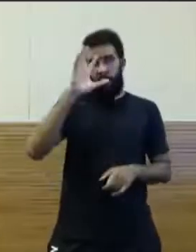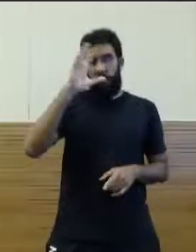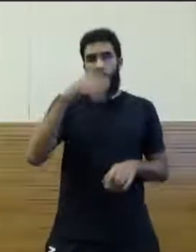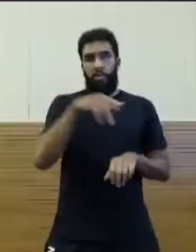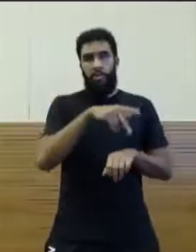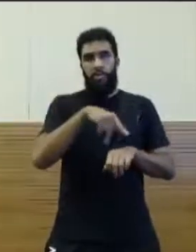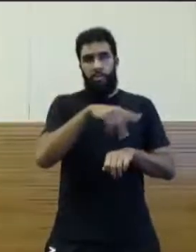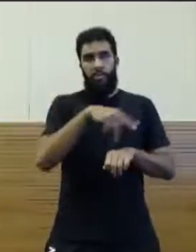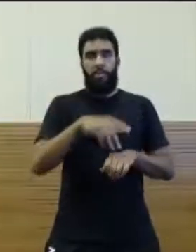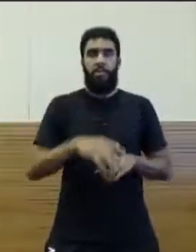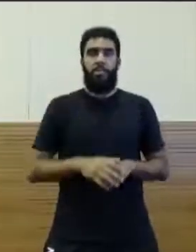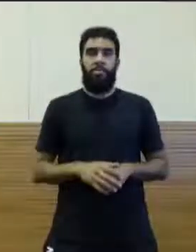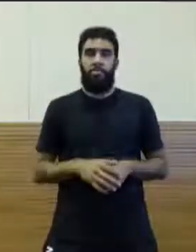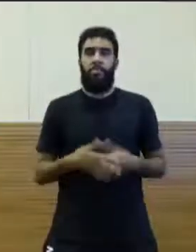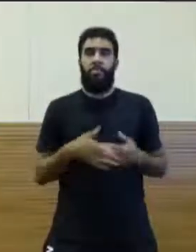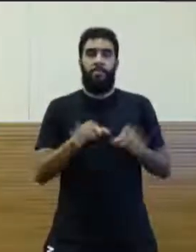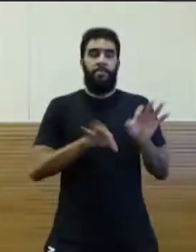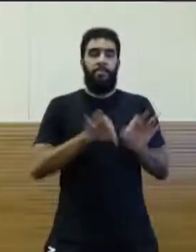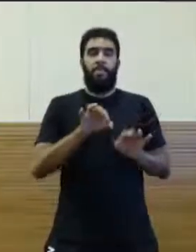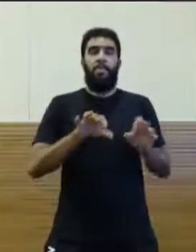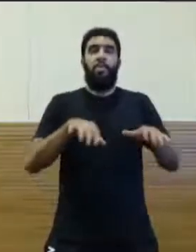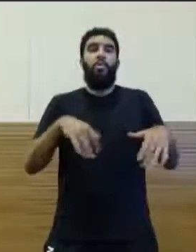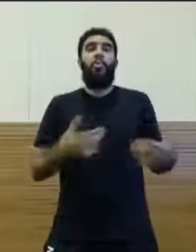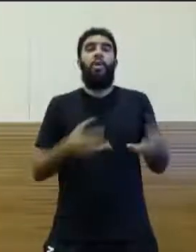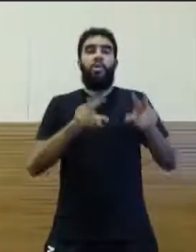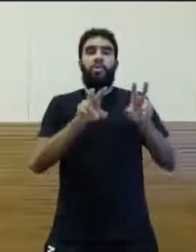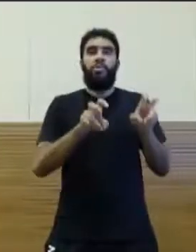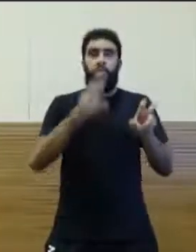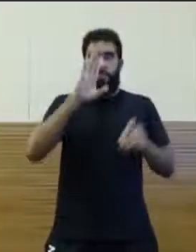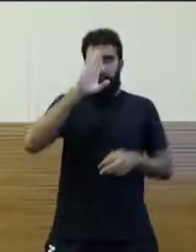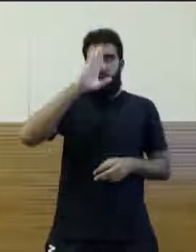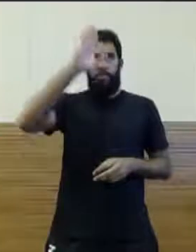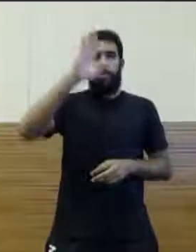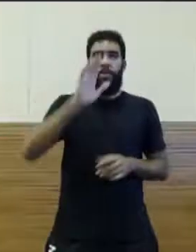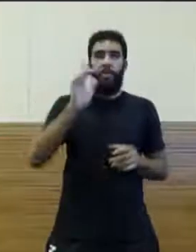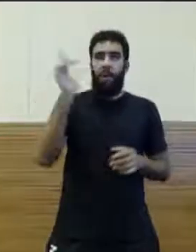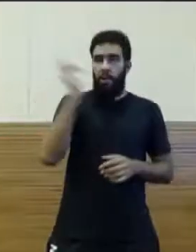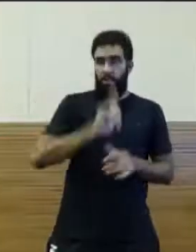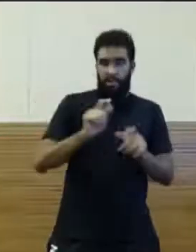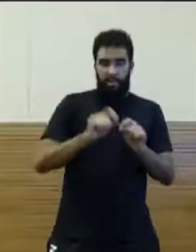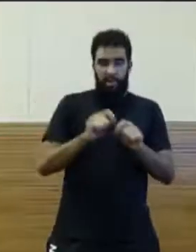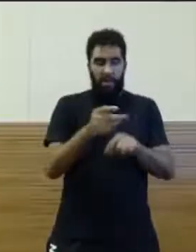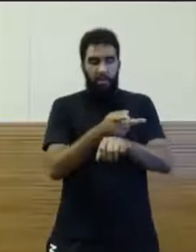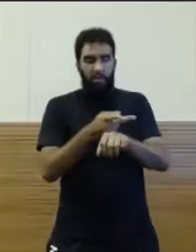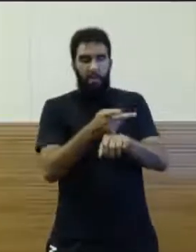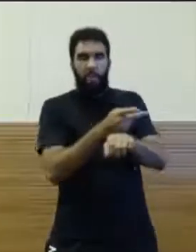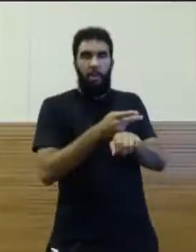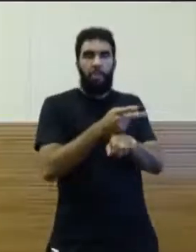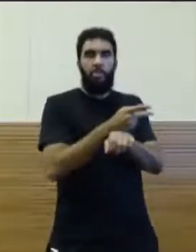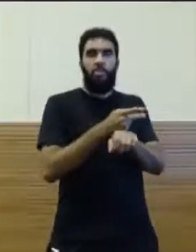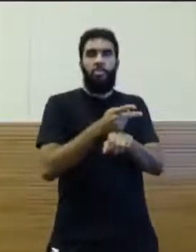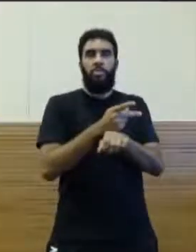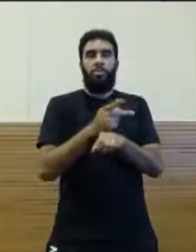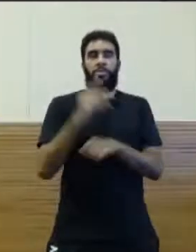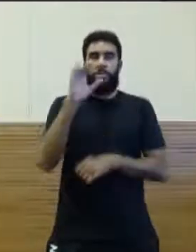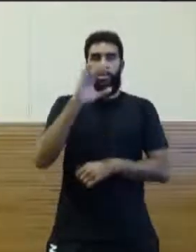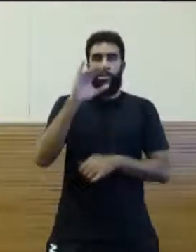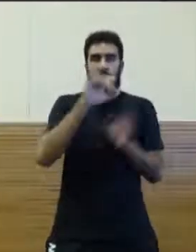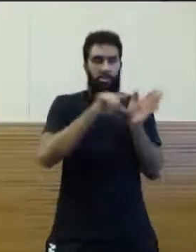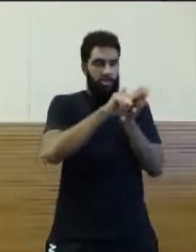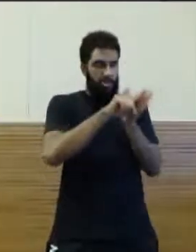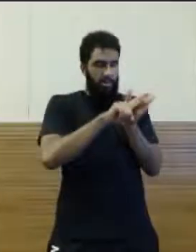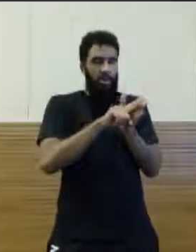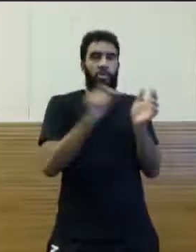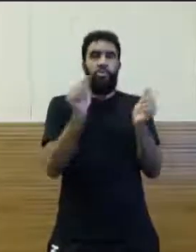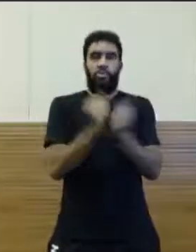nutritional situation of the country. And it was defined which would be these priority themes, so we could do the search and review